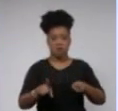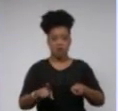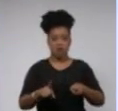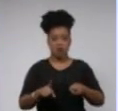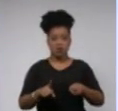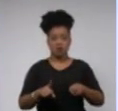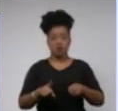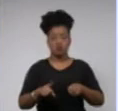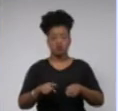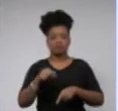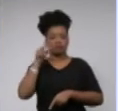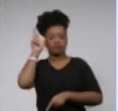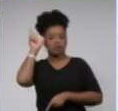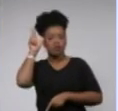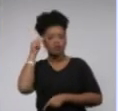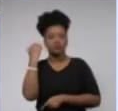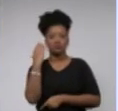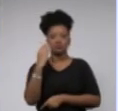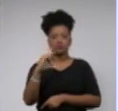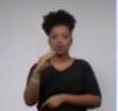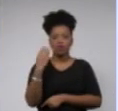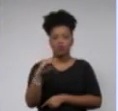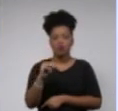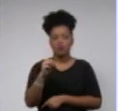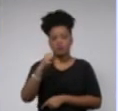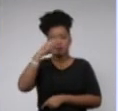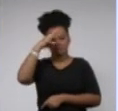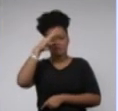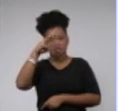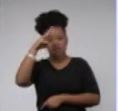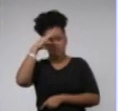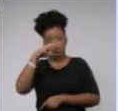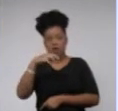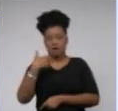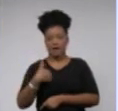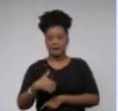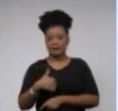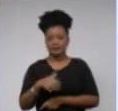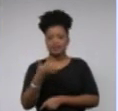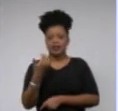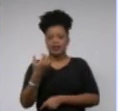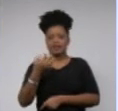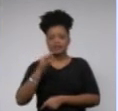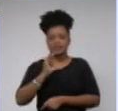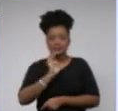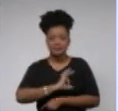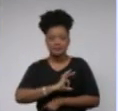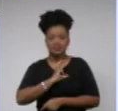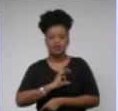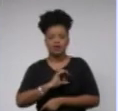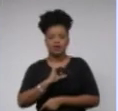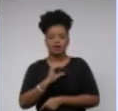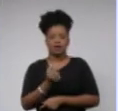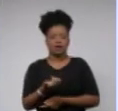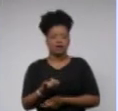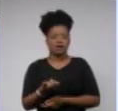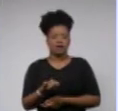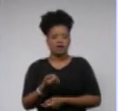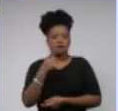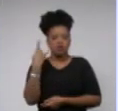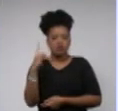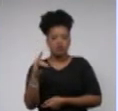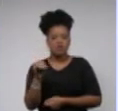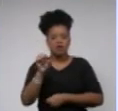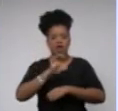and Panama. Mexico and Colombia report over 700,000 diagnosed cases, Argentina